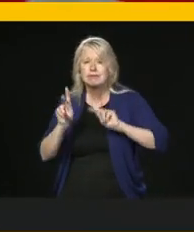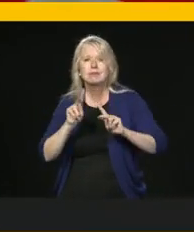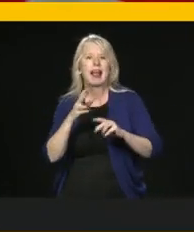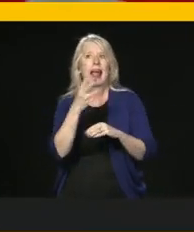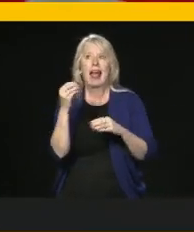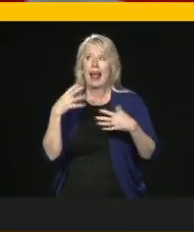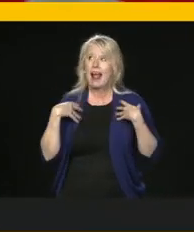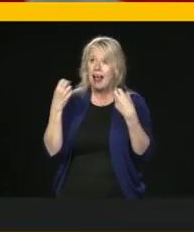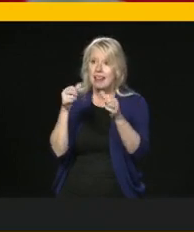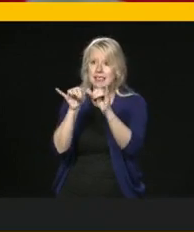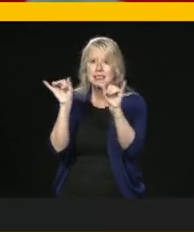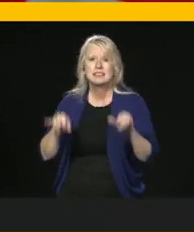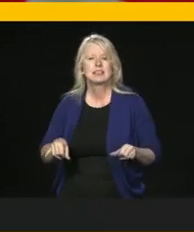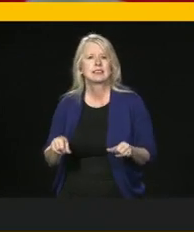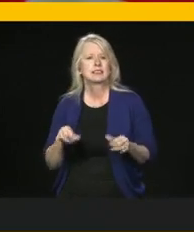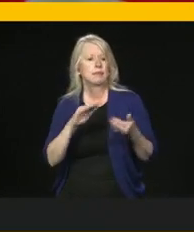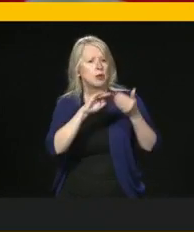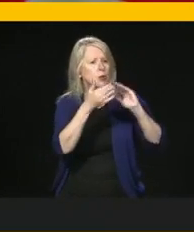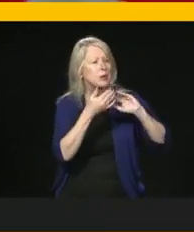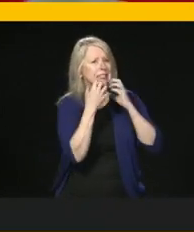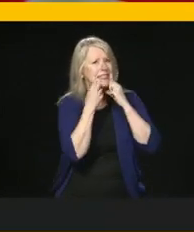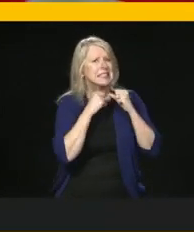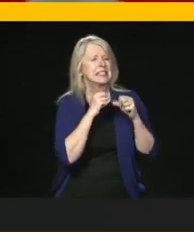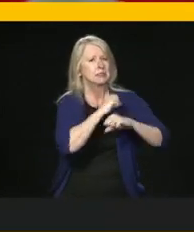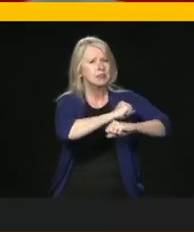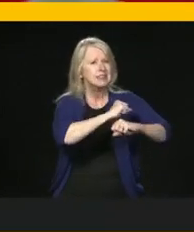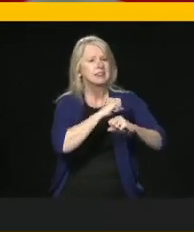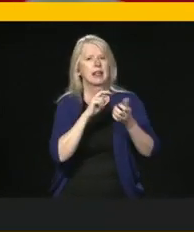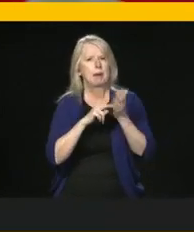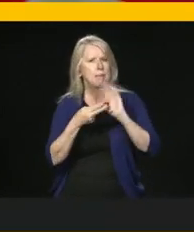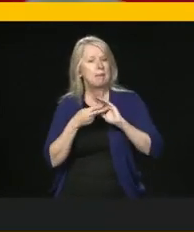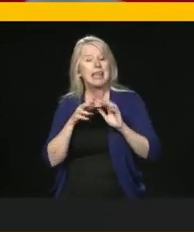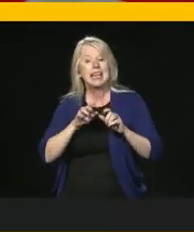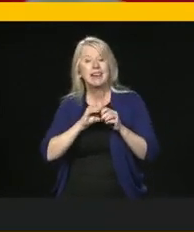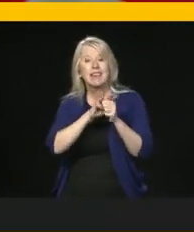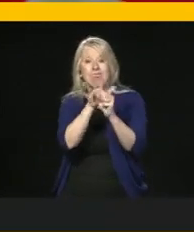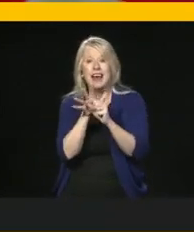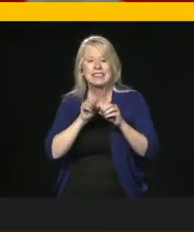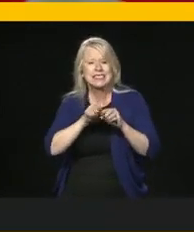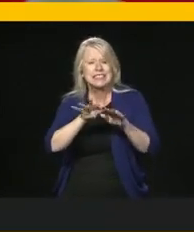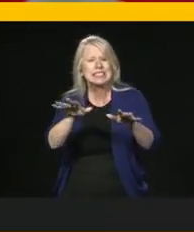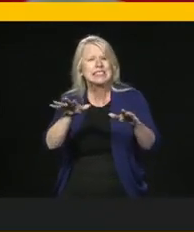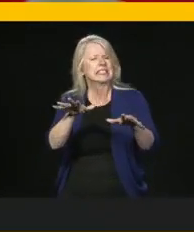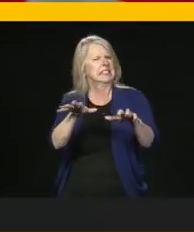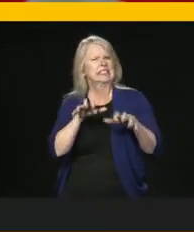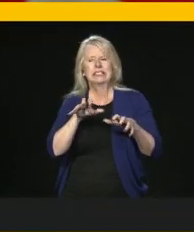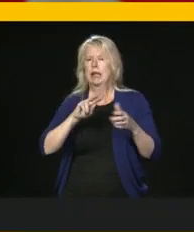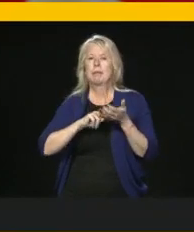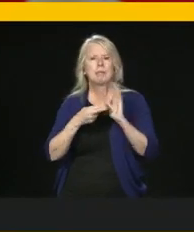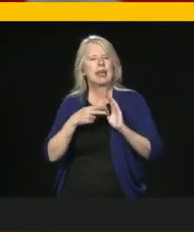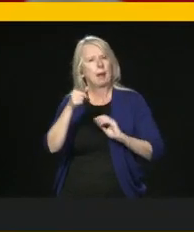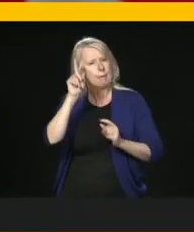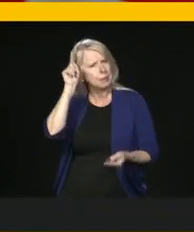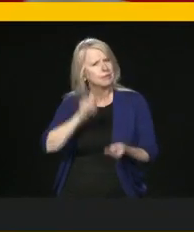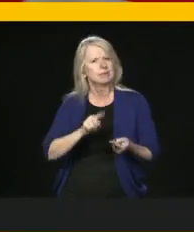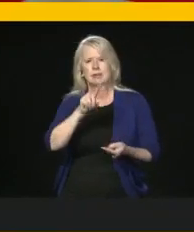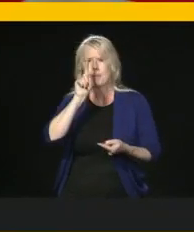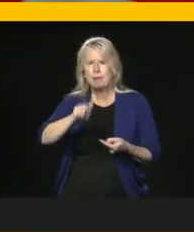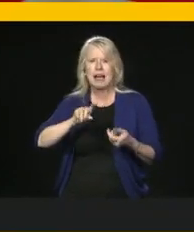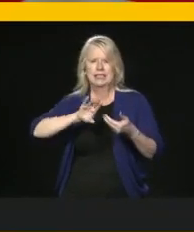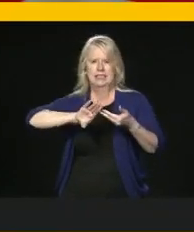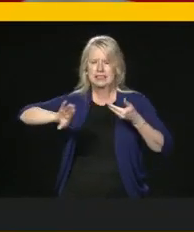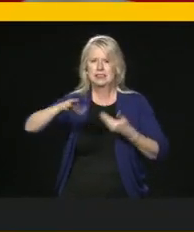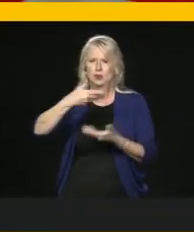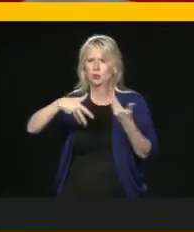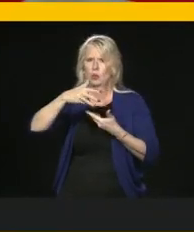communities, we must slow community spread through unrelenting social distancing. A key reason we want to delay and flatten